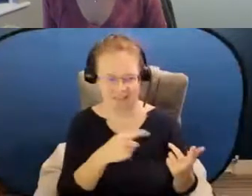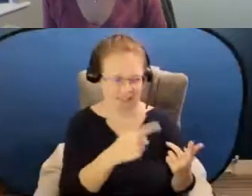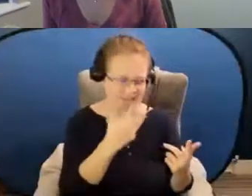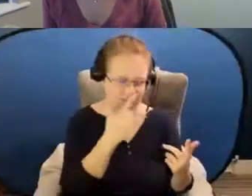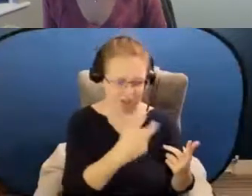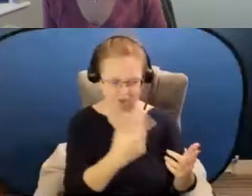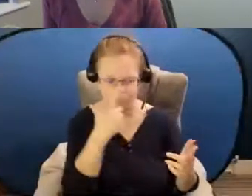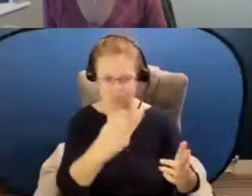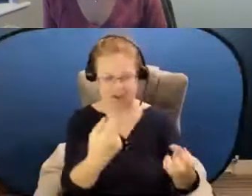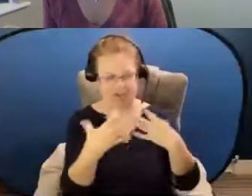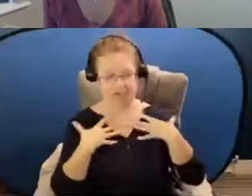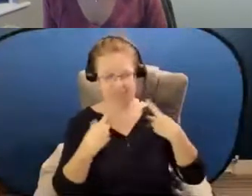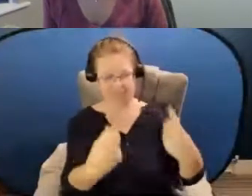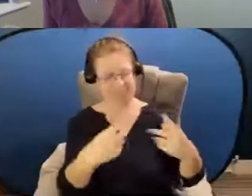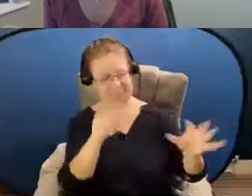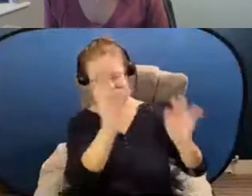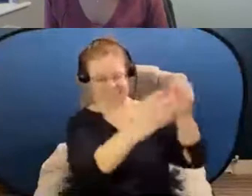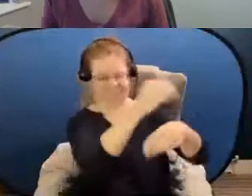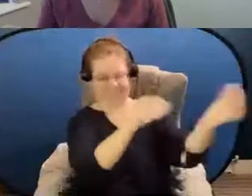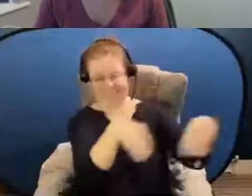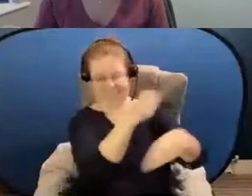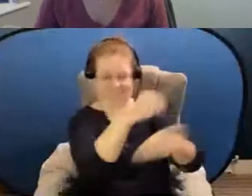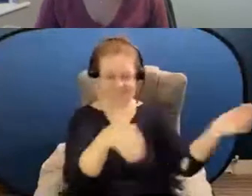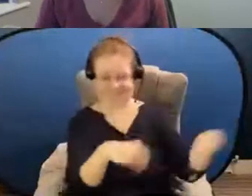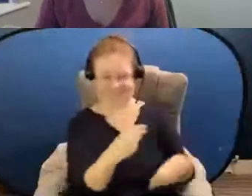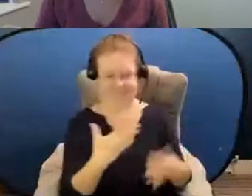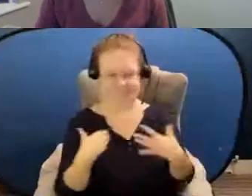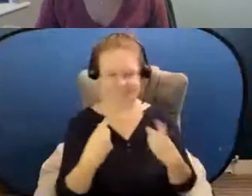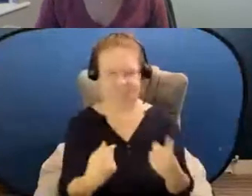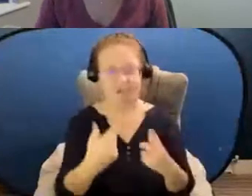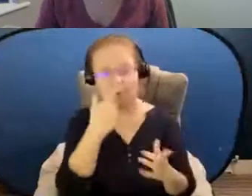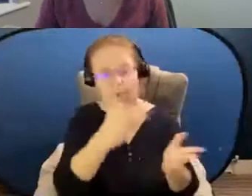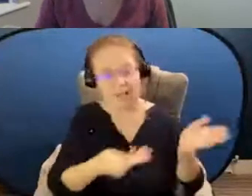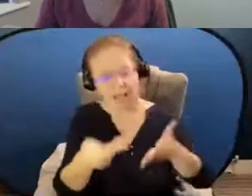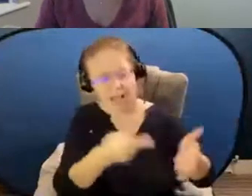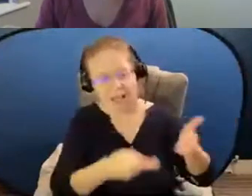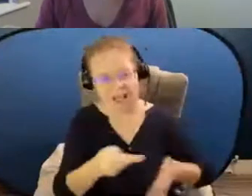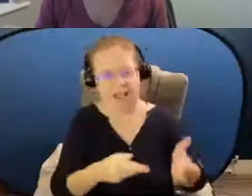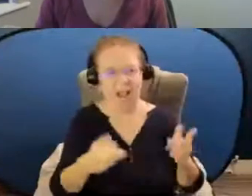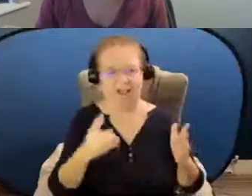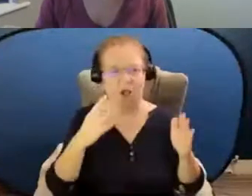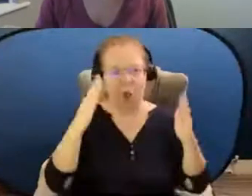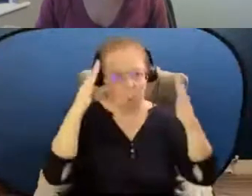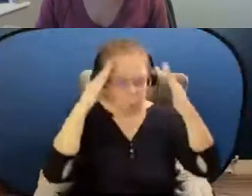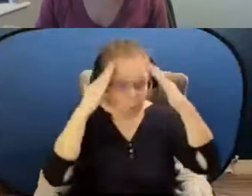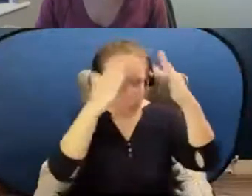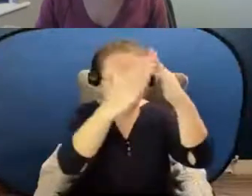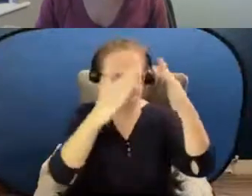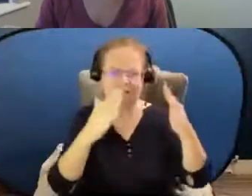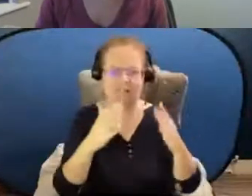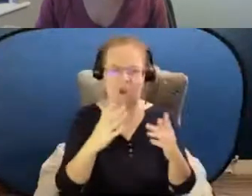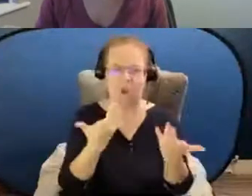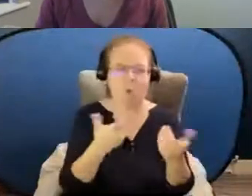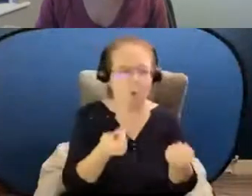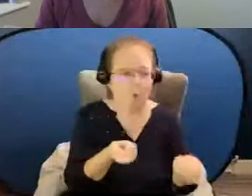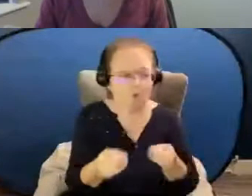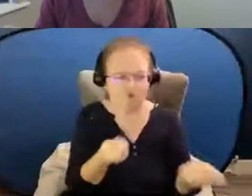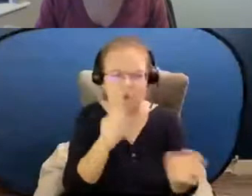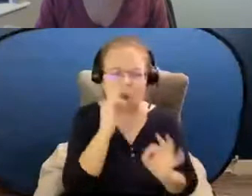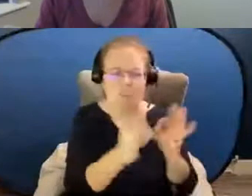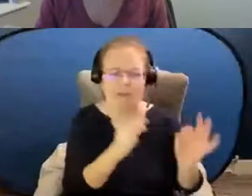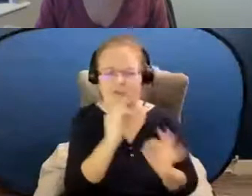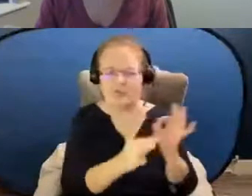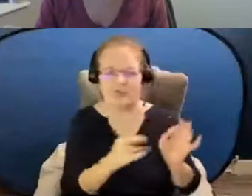the heck you want type questions, but then add in some more wizard or controlled questions where we can control the environment a little bit